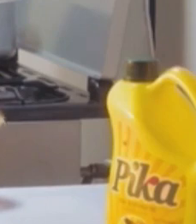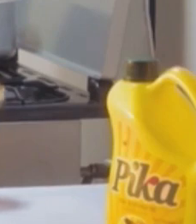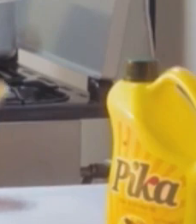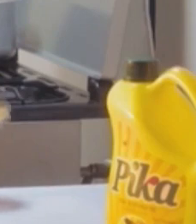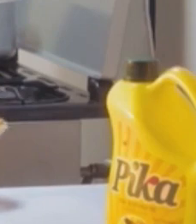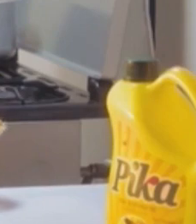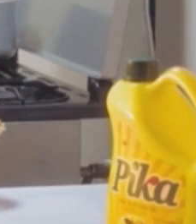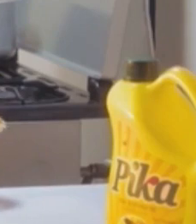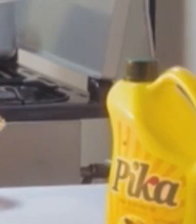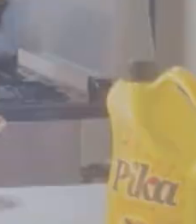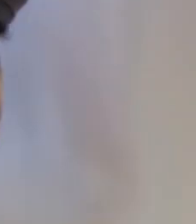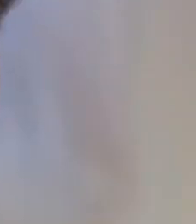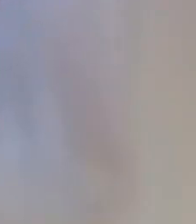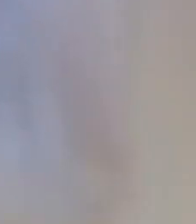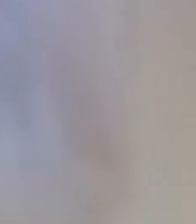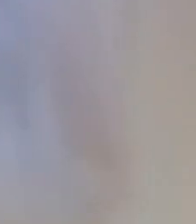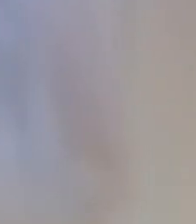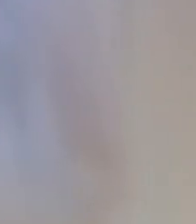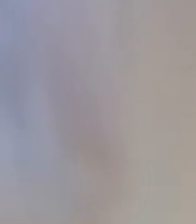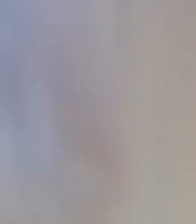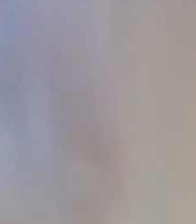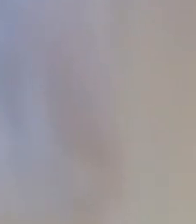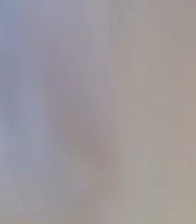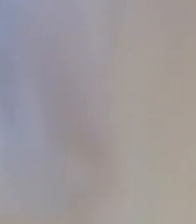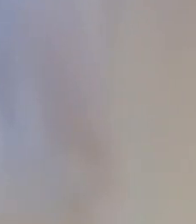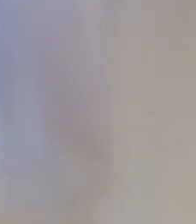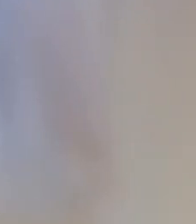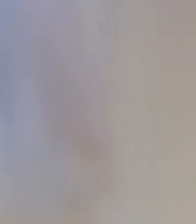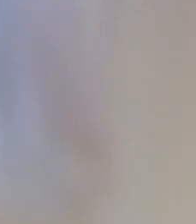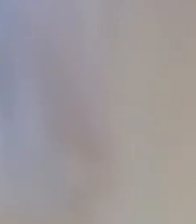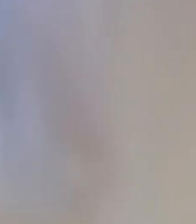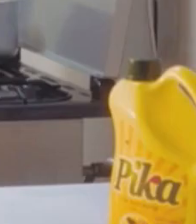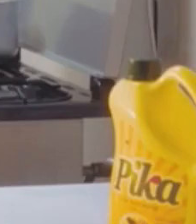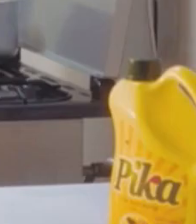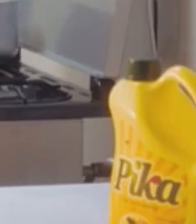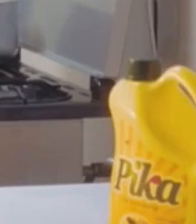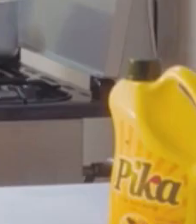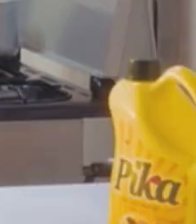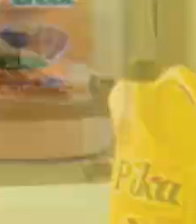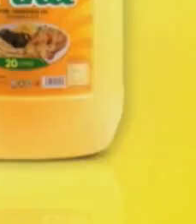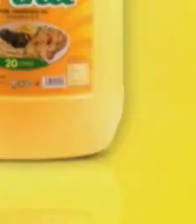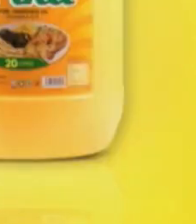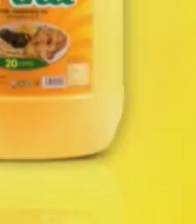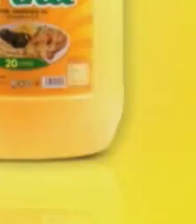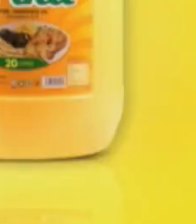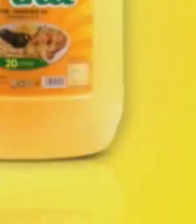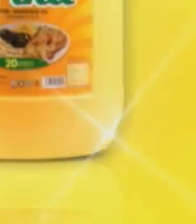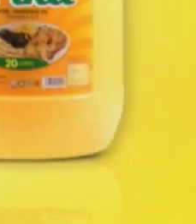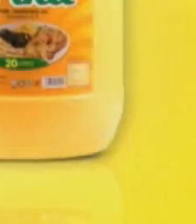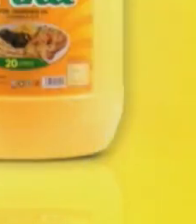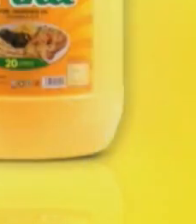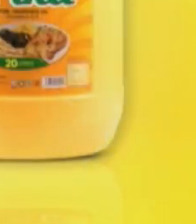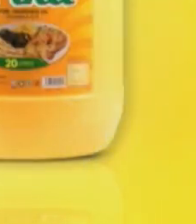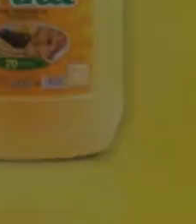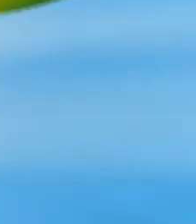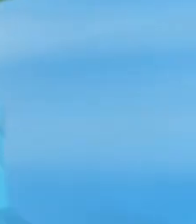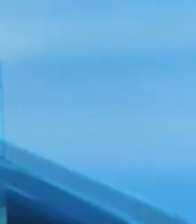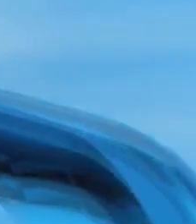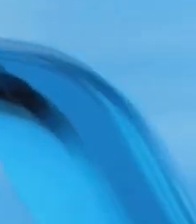Nianza kutumia Pika cooking oil hata kabla sijaanda chakula, kila mtu utaka kuonja ni kuongeza zingine.